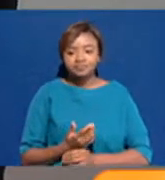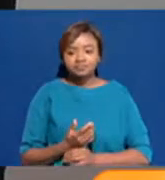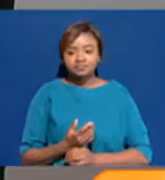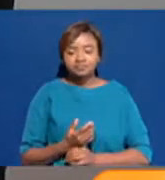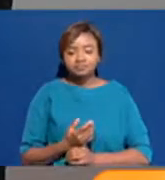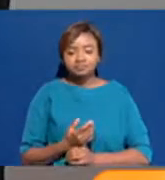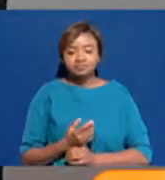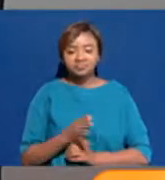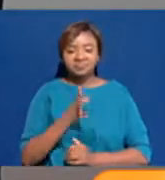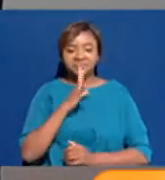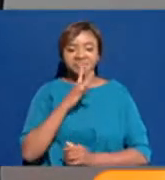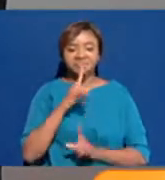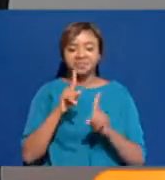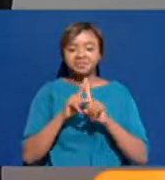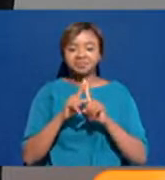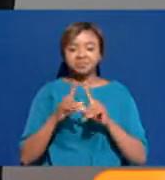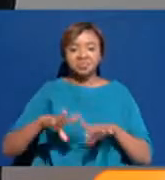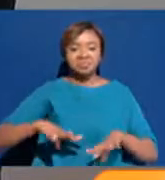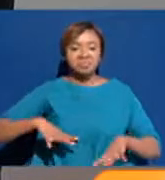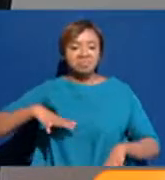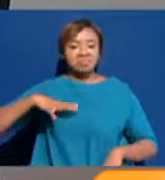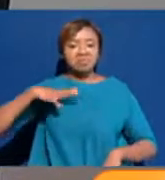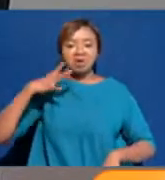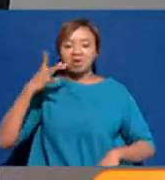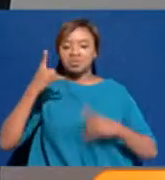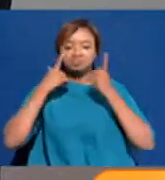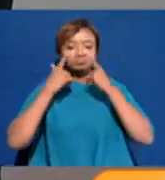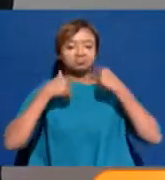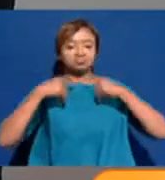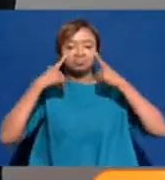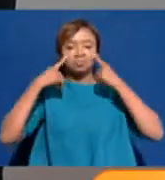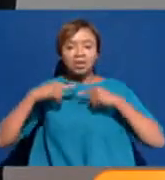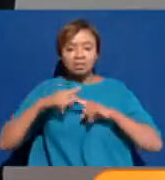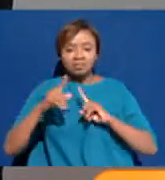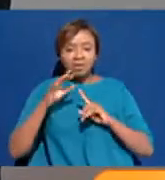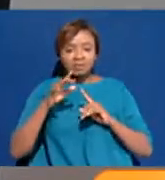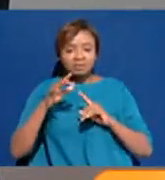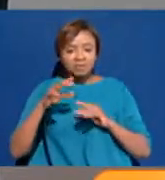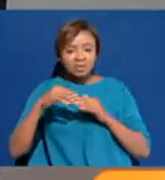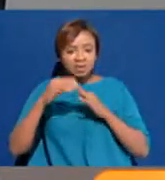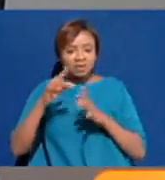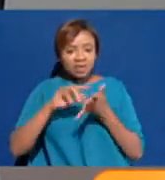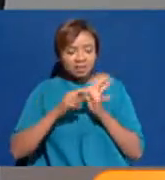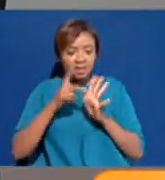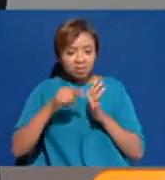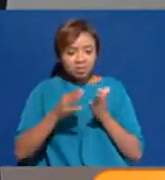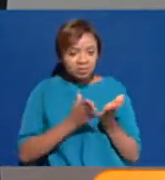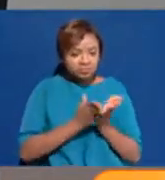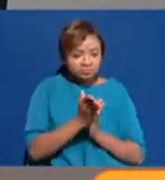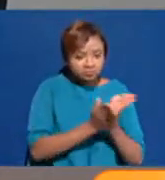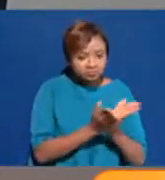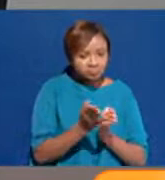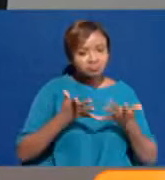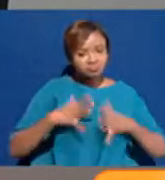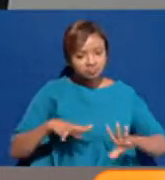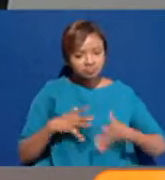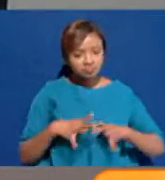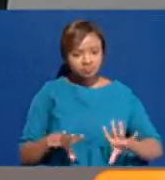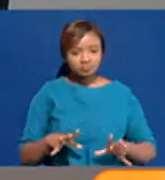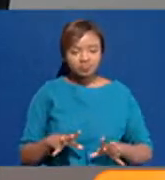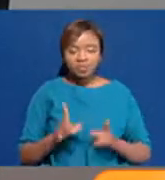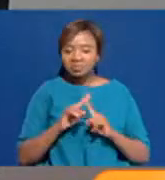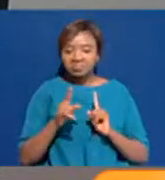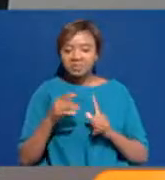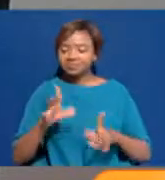like lords and not as servants. And they speak with threats and not in dialogue